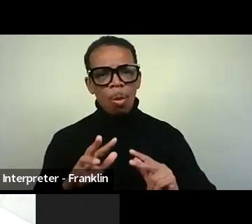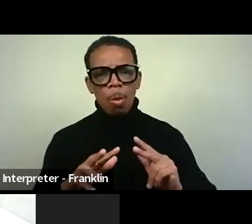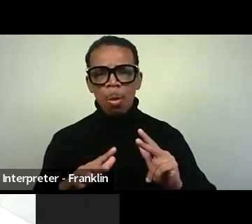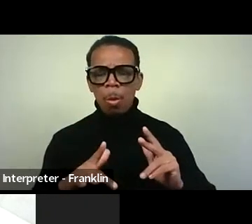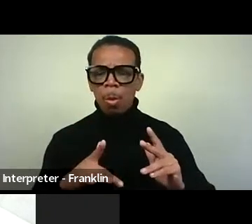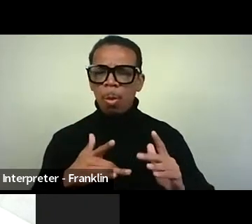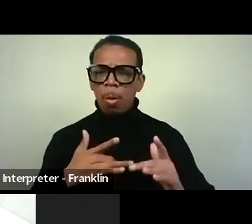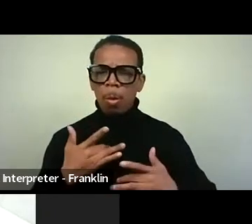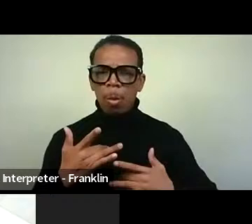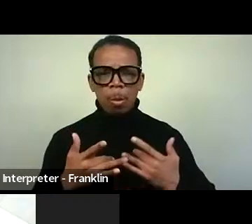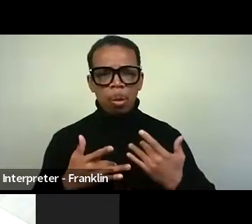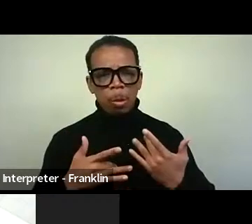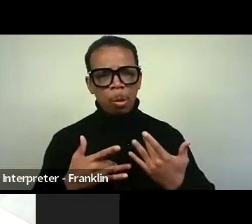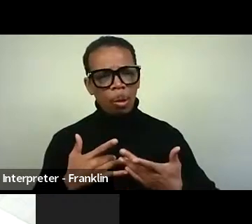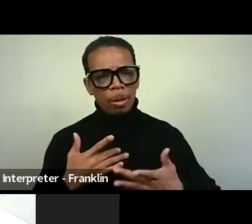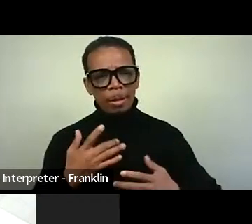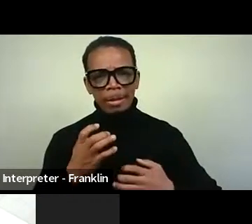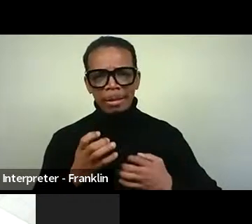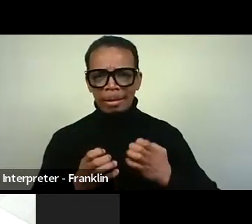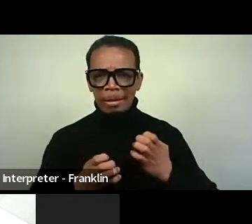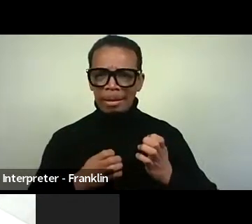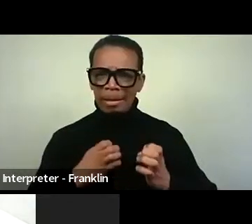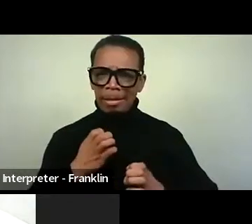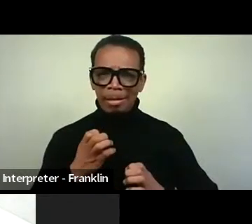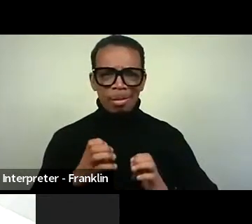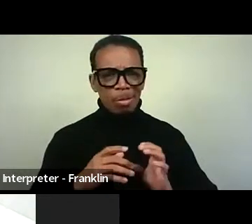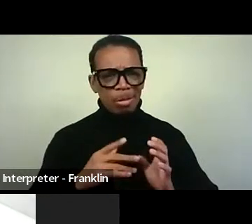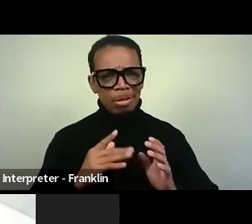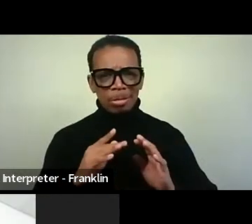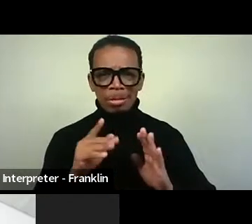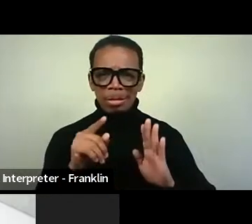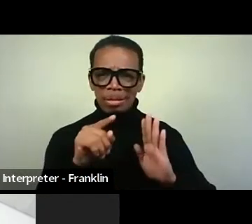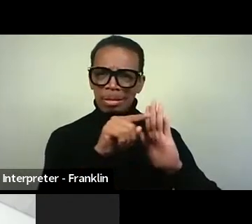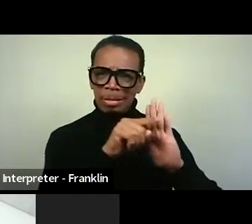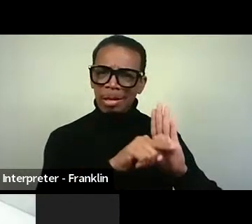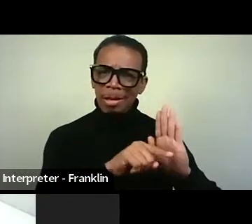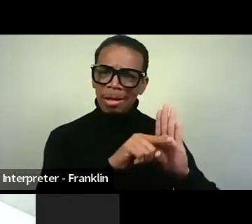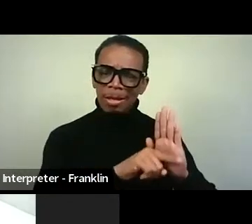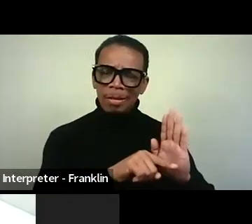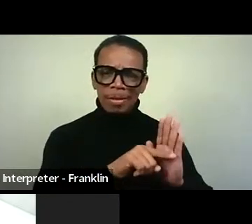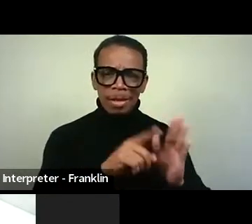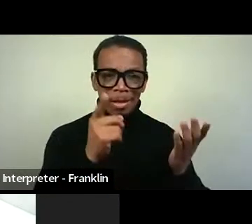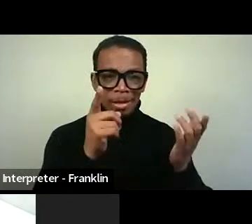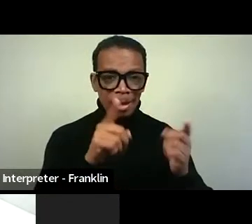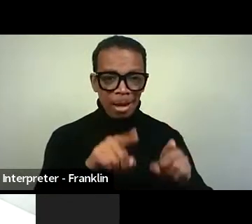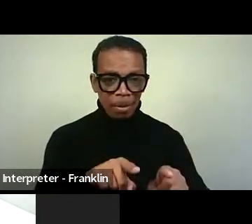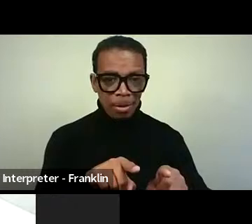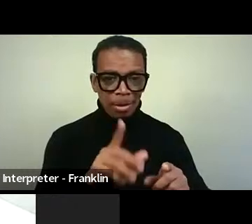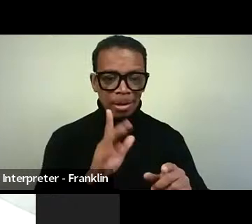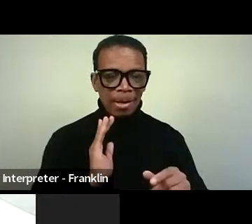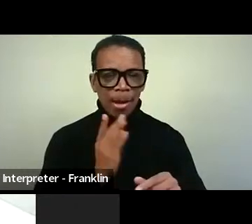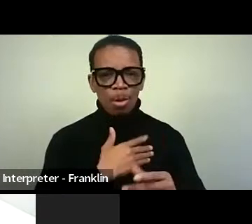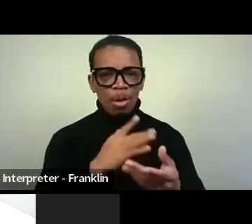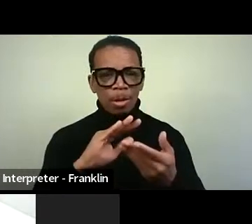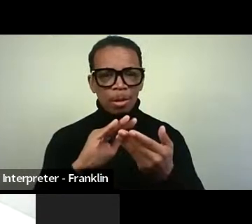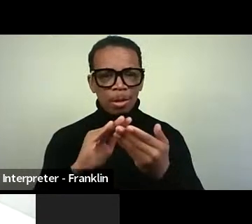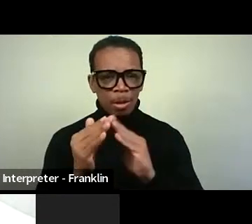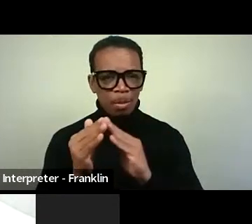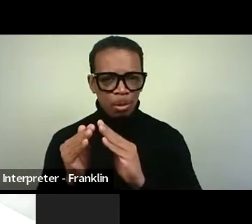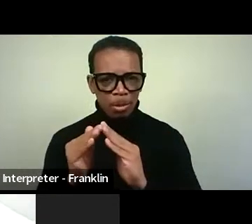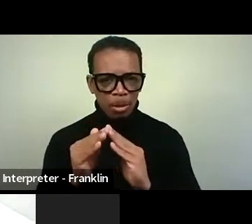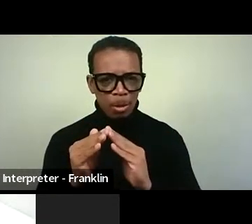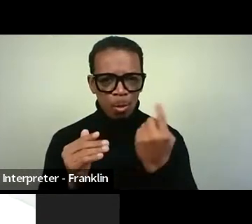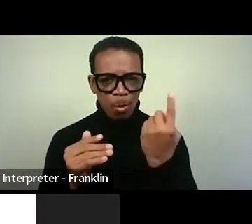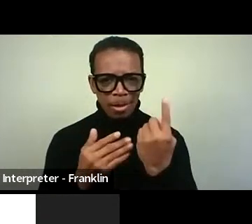I will say just some really ugliness that occurred in our community. And one of the things that occurred